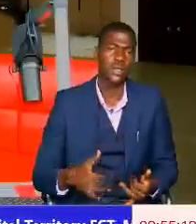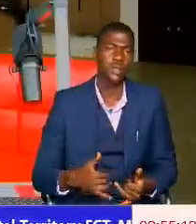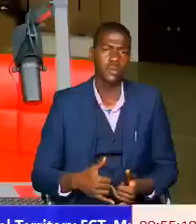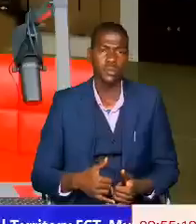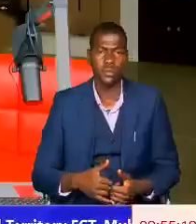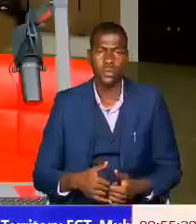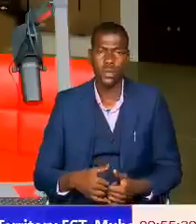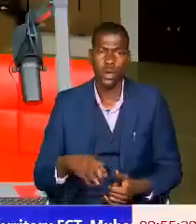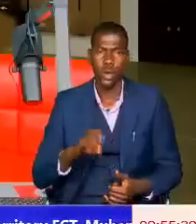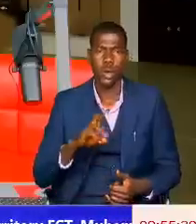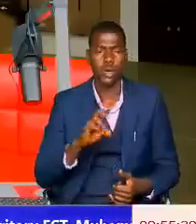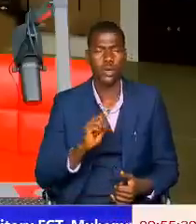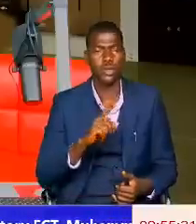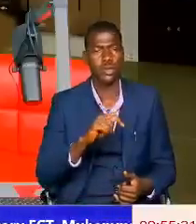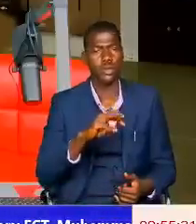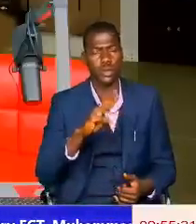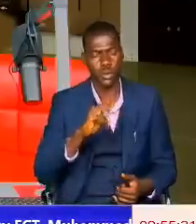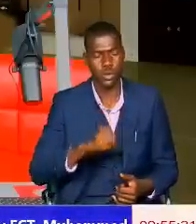But you, NIPOST,